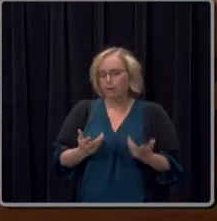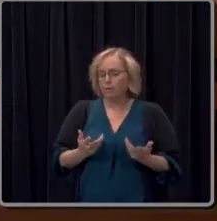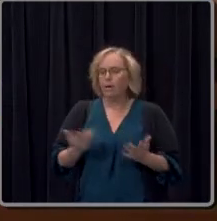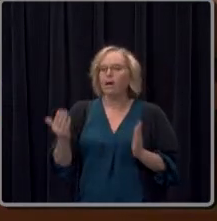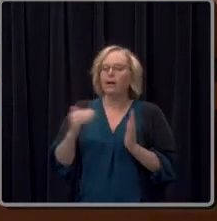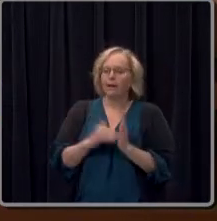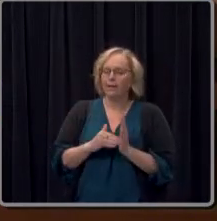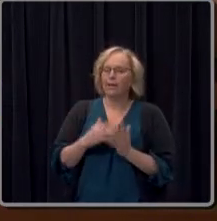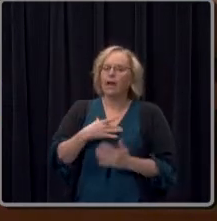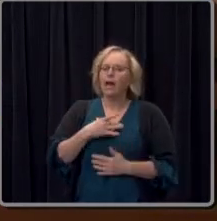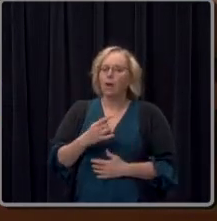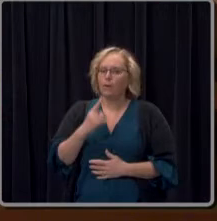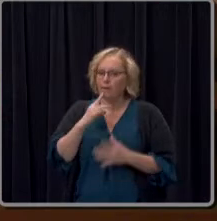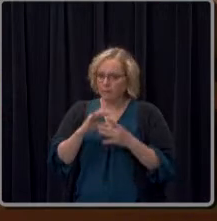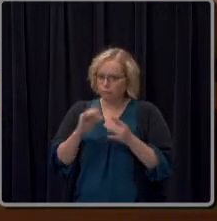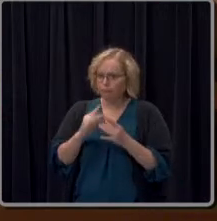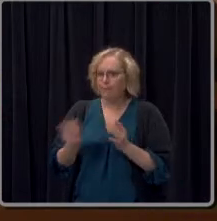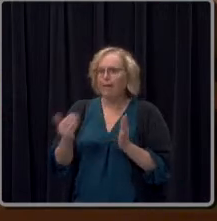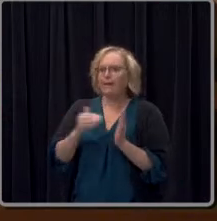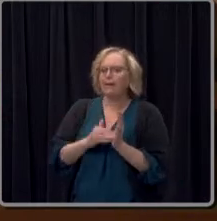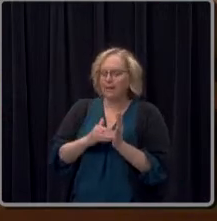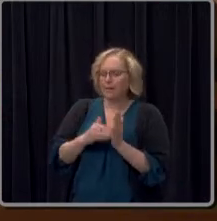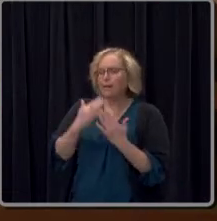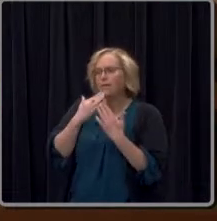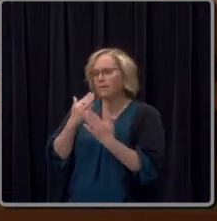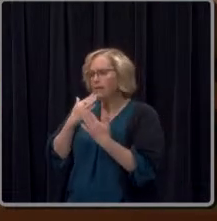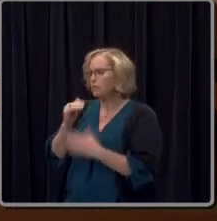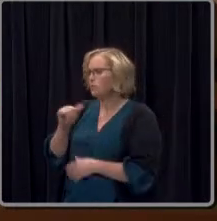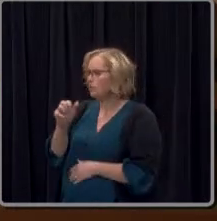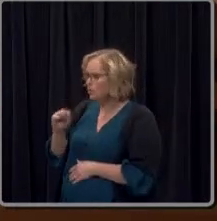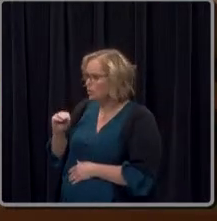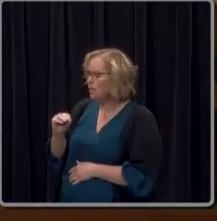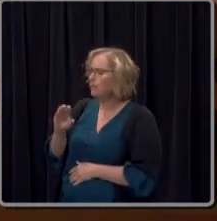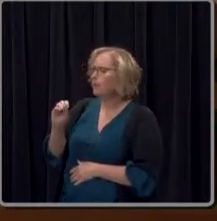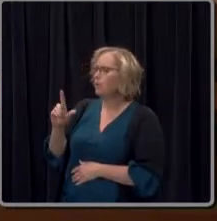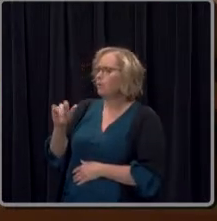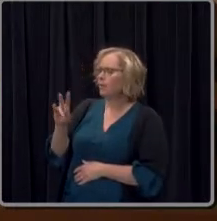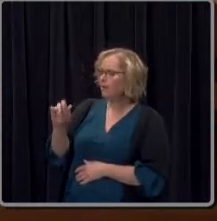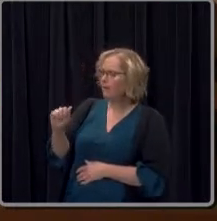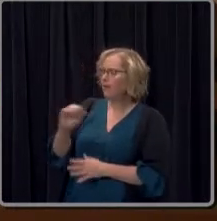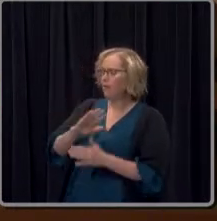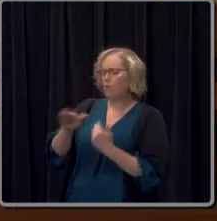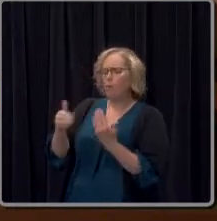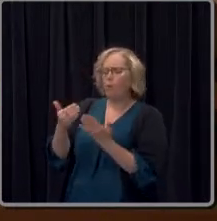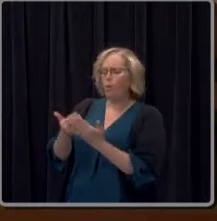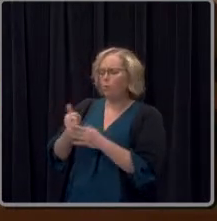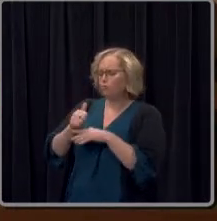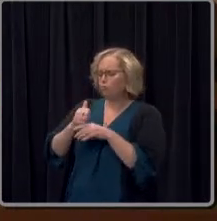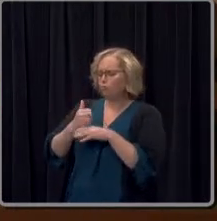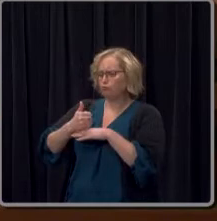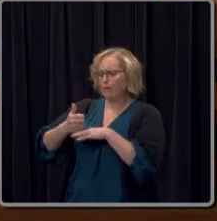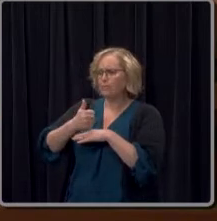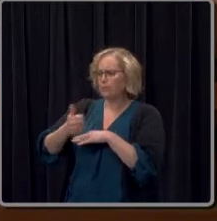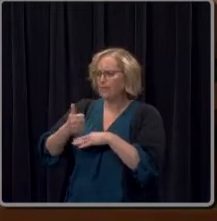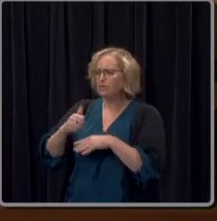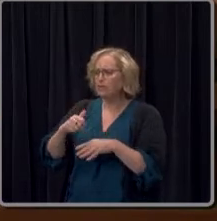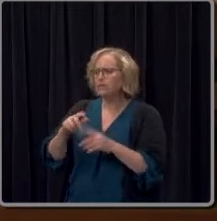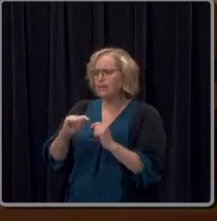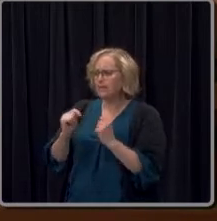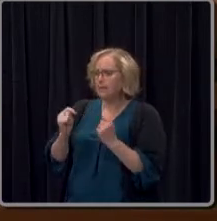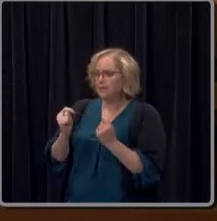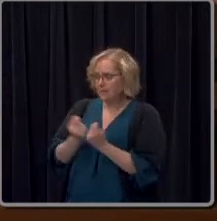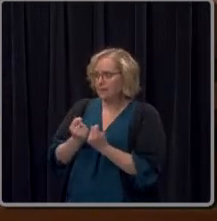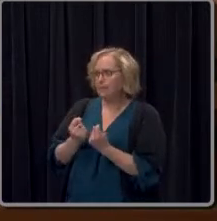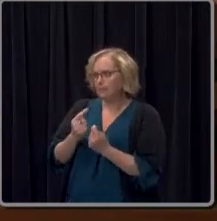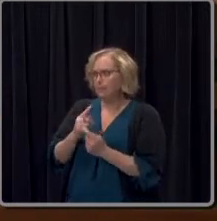would like to reiterate what Jim said. Thanks to Jim and Olivia and our entire transportation team for what's been a tireless project for